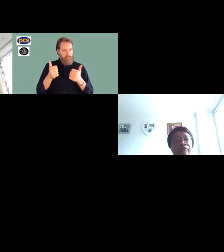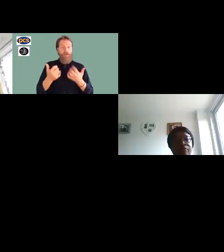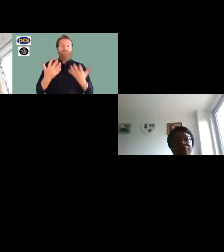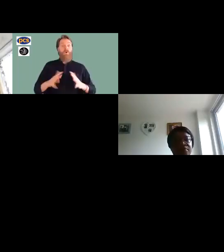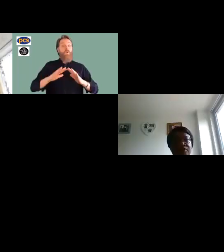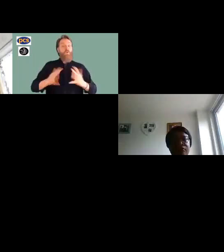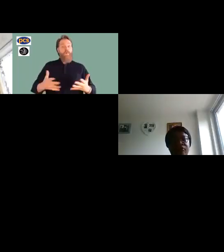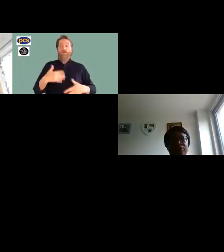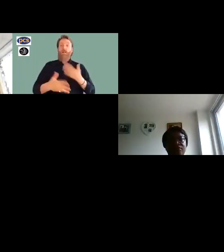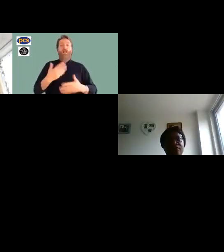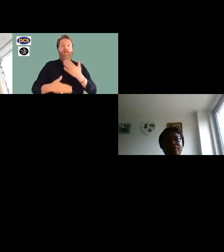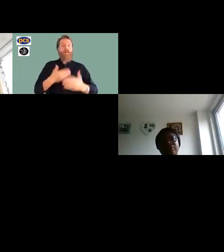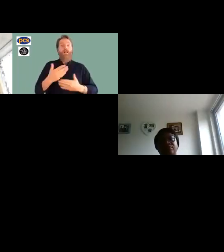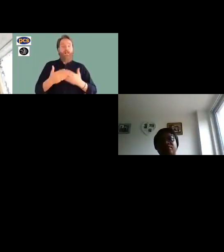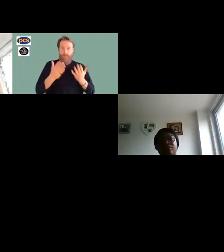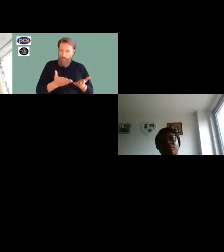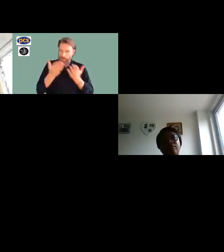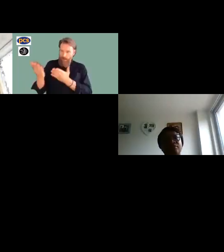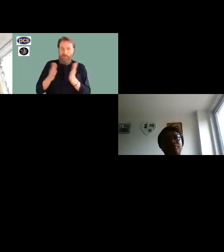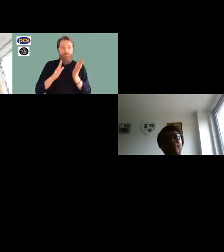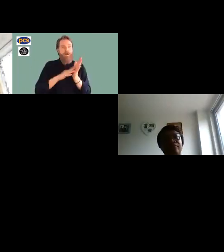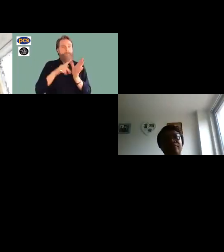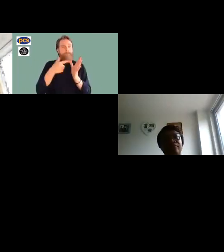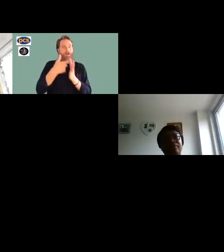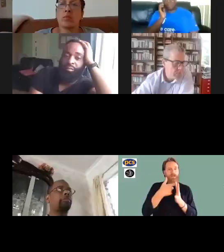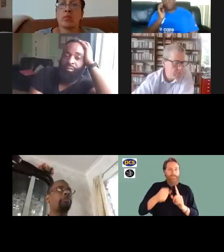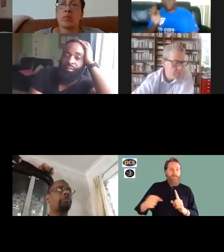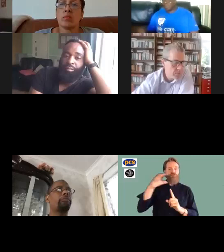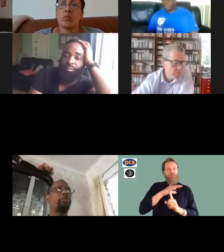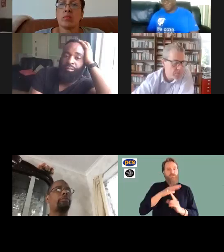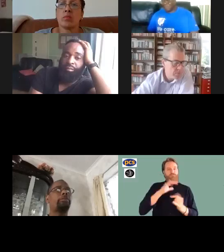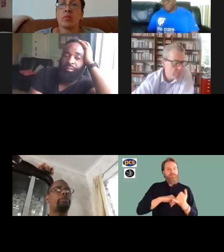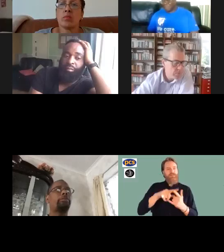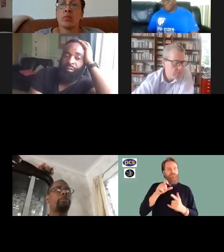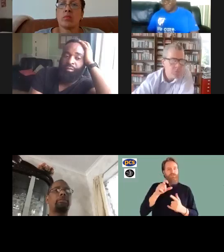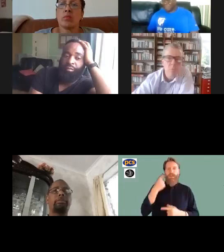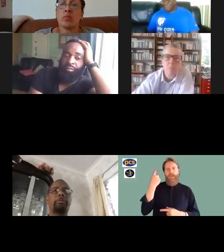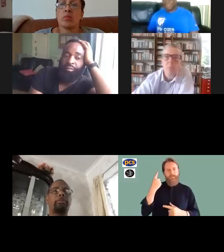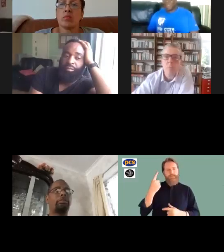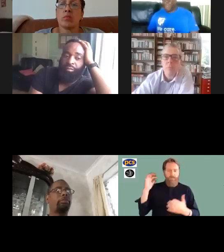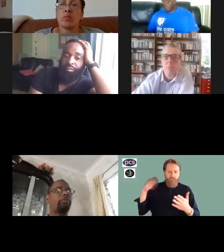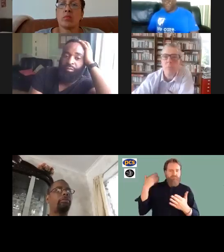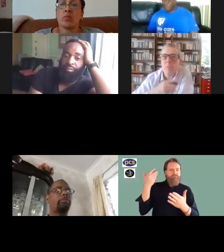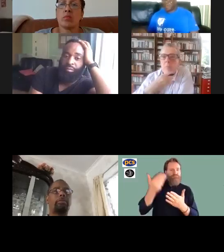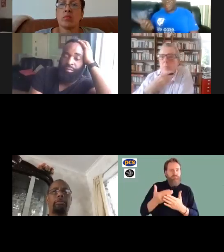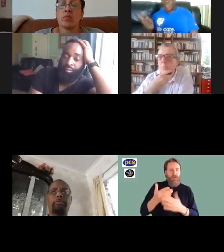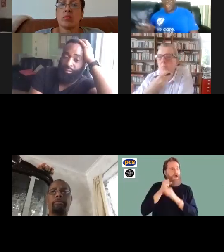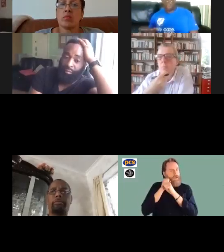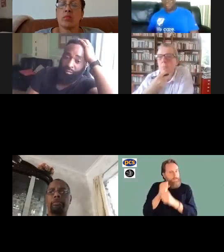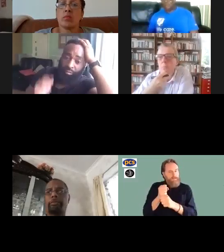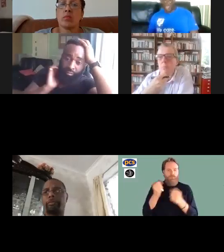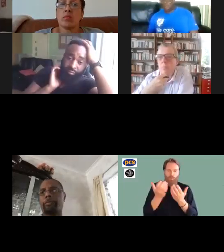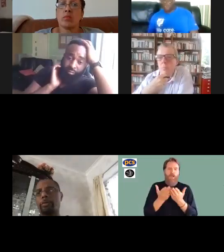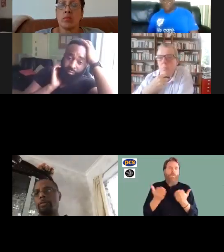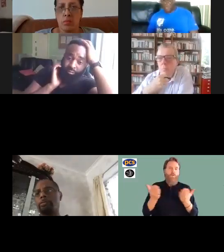hand over to Mark Sotka, who's our General Secretary. Very proud of his lifelong commitment to equality, and whenever there's been an issue in which